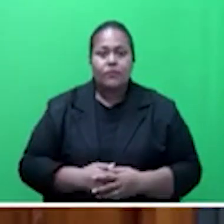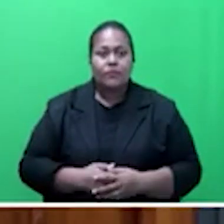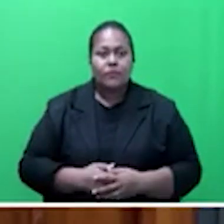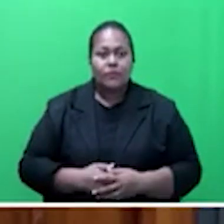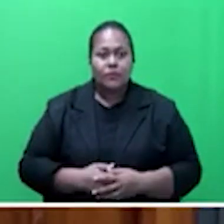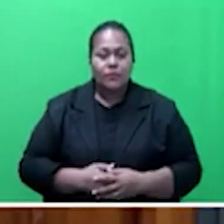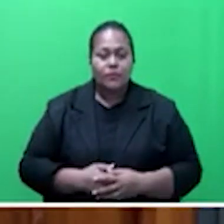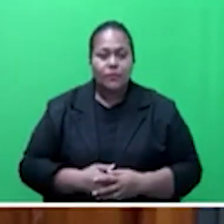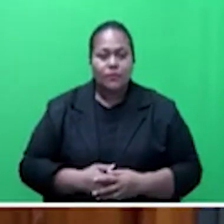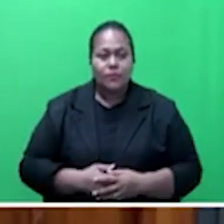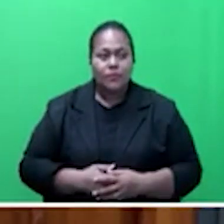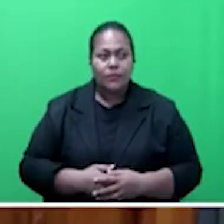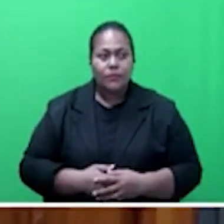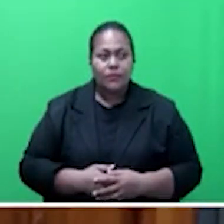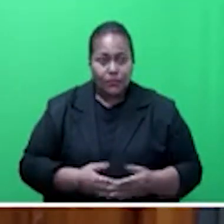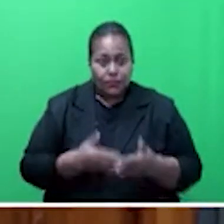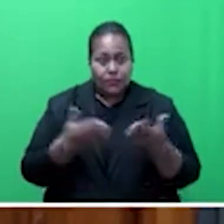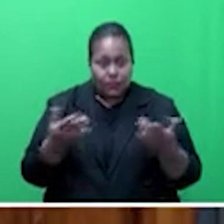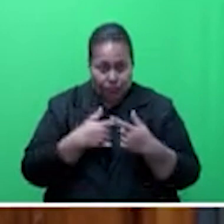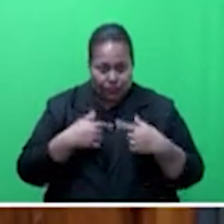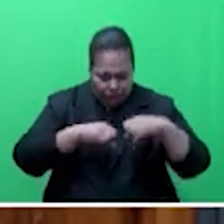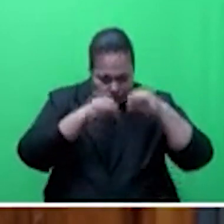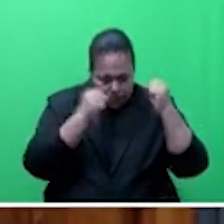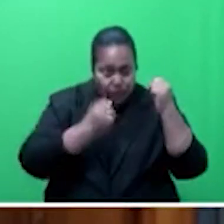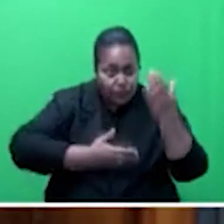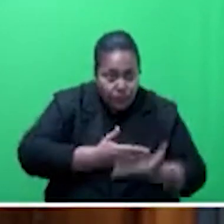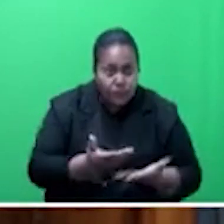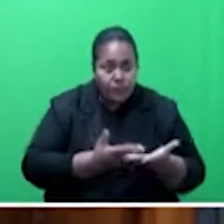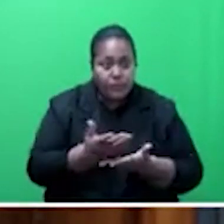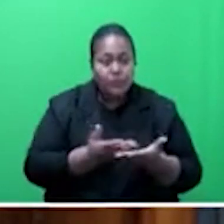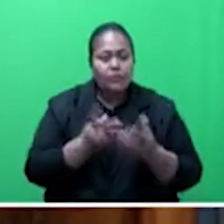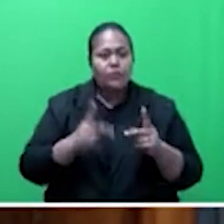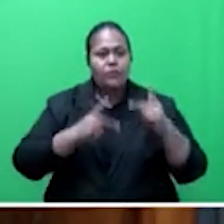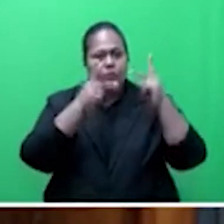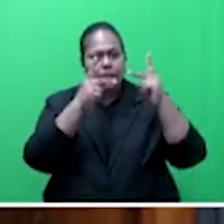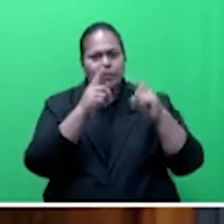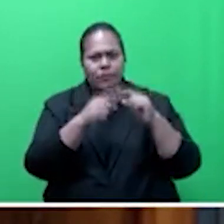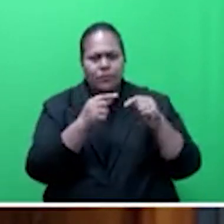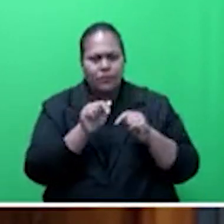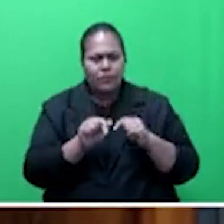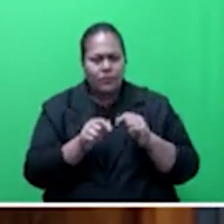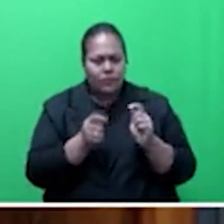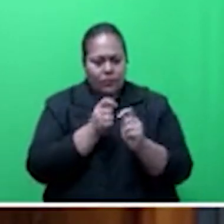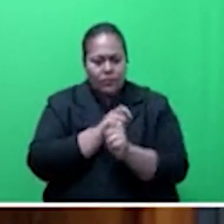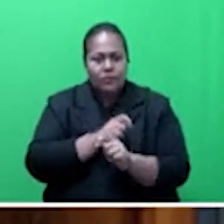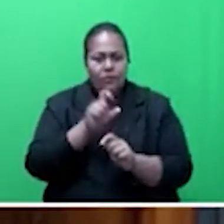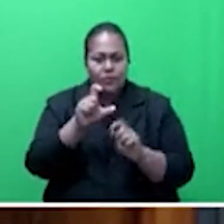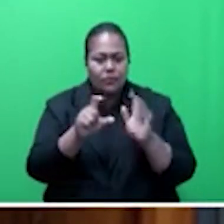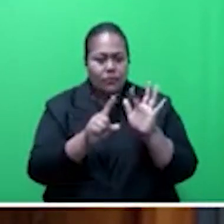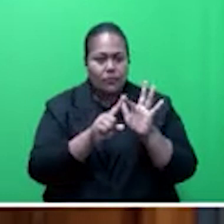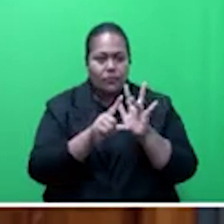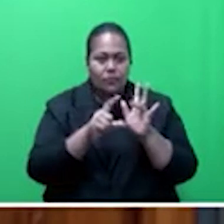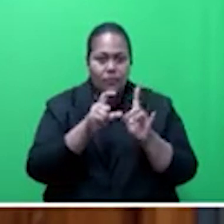Honourable Speaker, now that we're on the substantive matter, the proposal to this to the